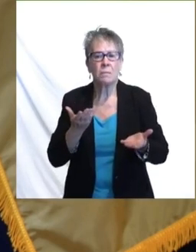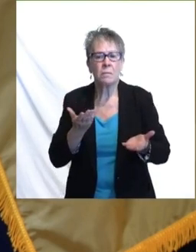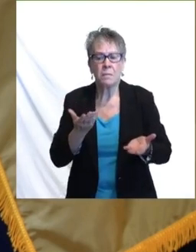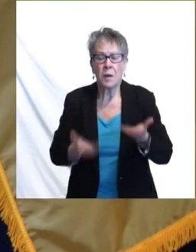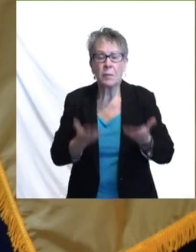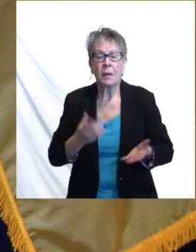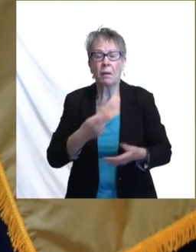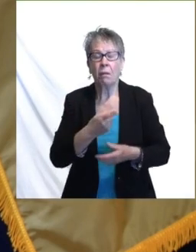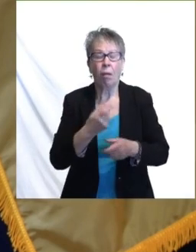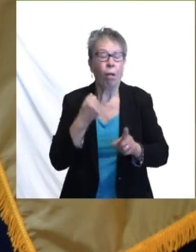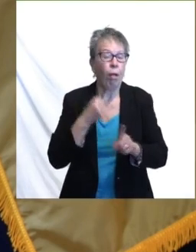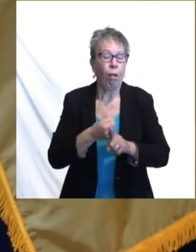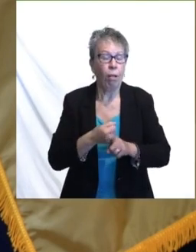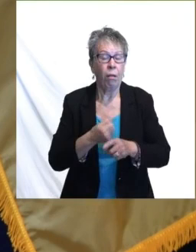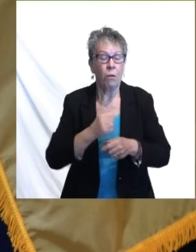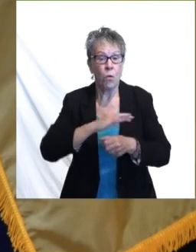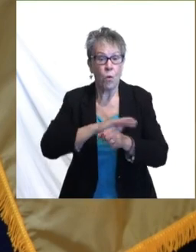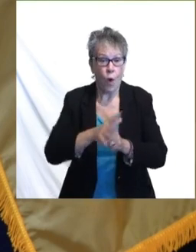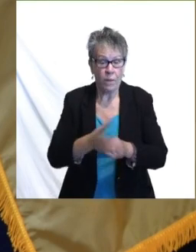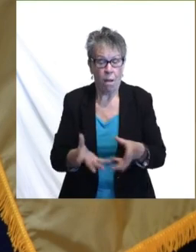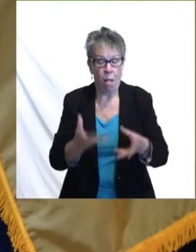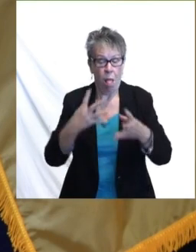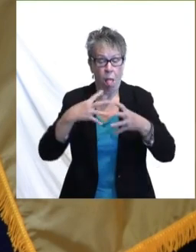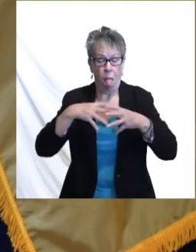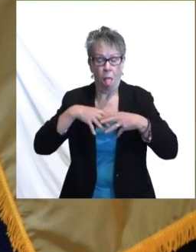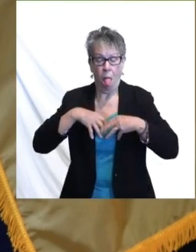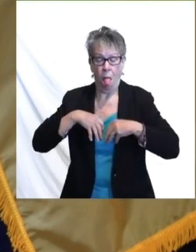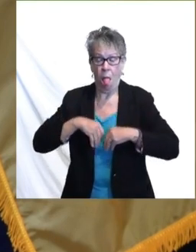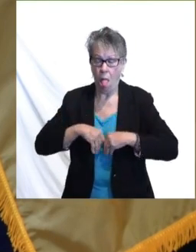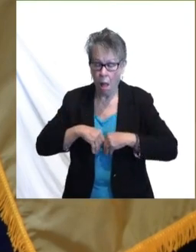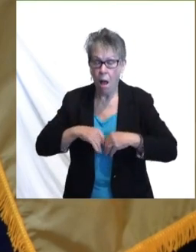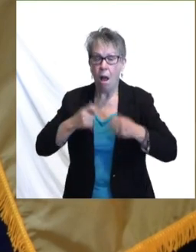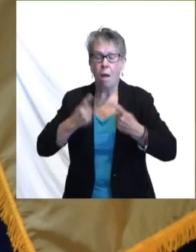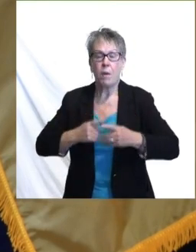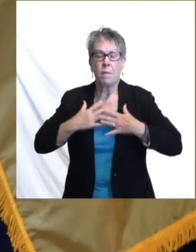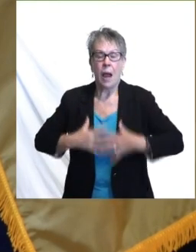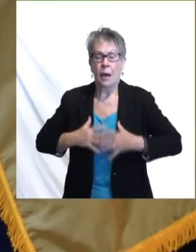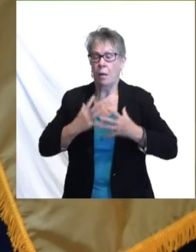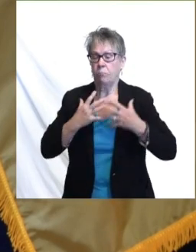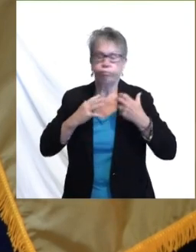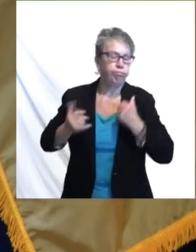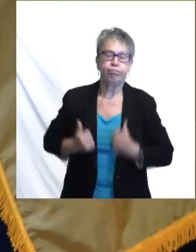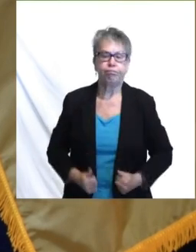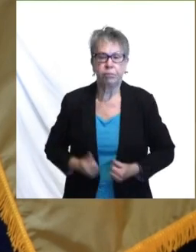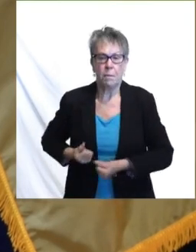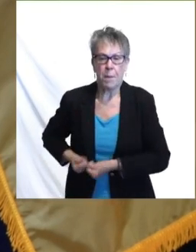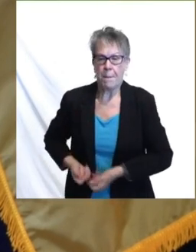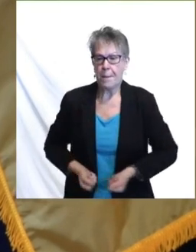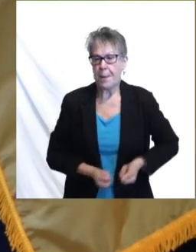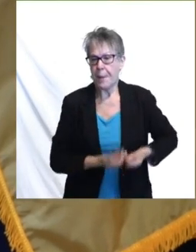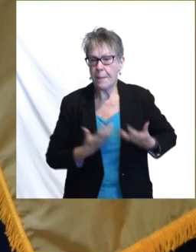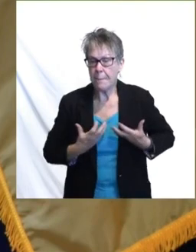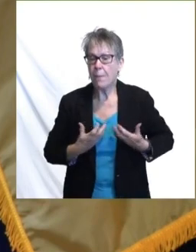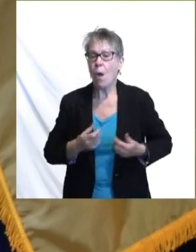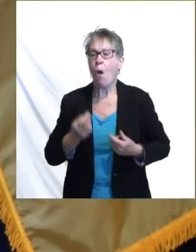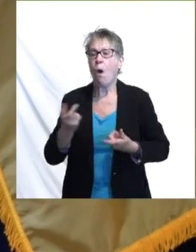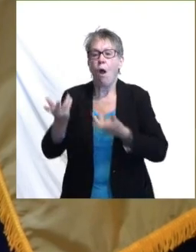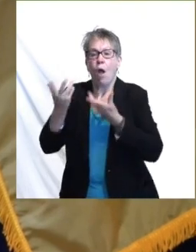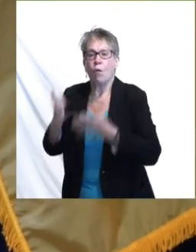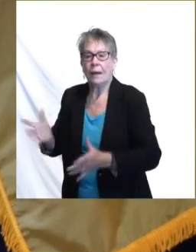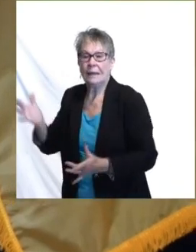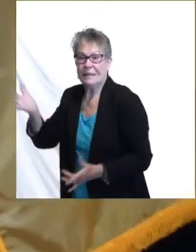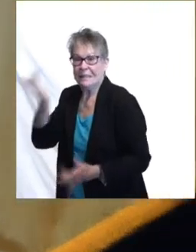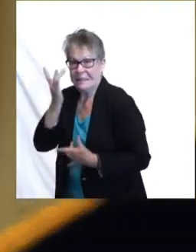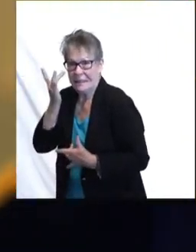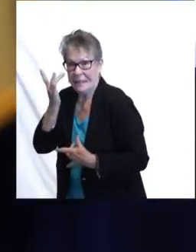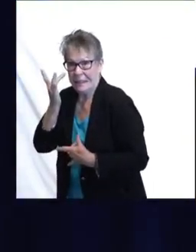it, but you would not be expecting them to group in families or towns or areas like that. And there's been cases